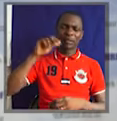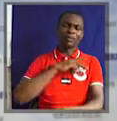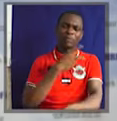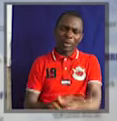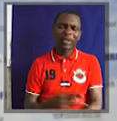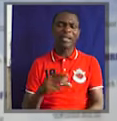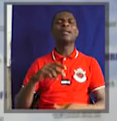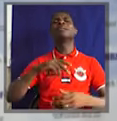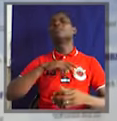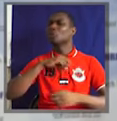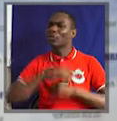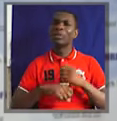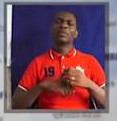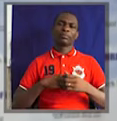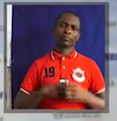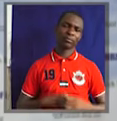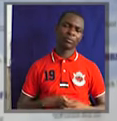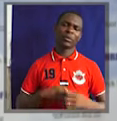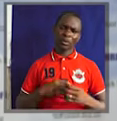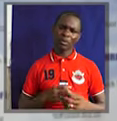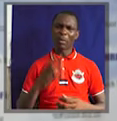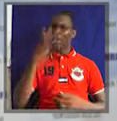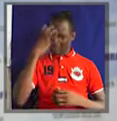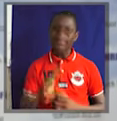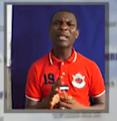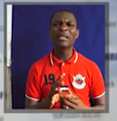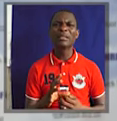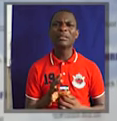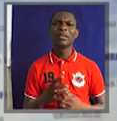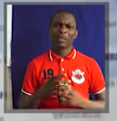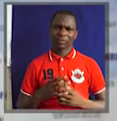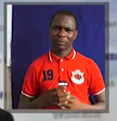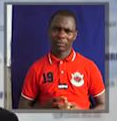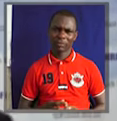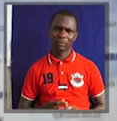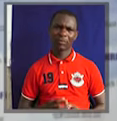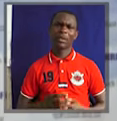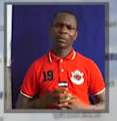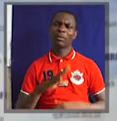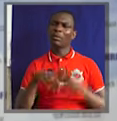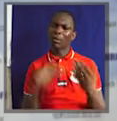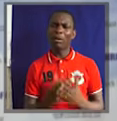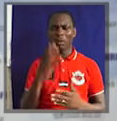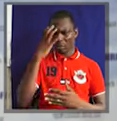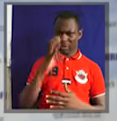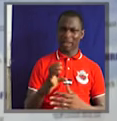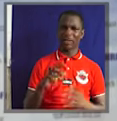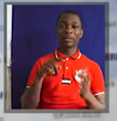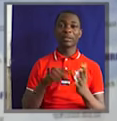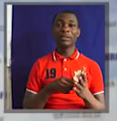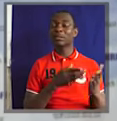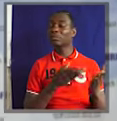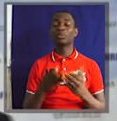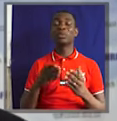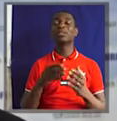kukuo enyina no eye eno me ele odi gu abra boso ana na sane mani emen na arani wo nkrofo bebre